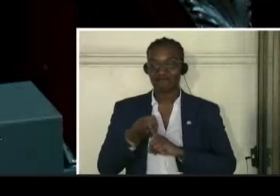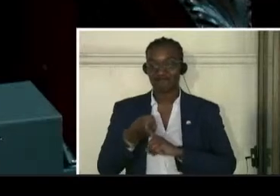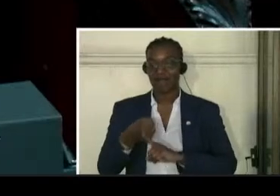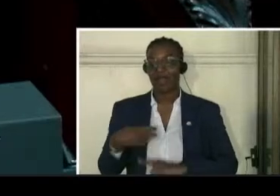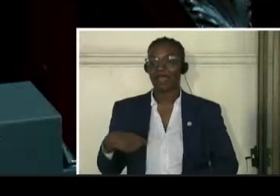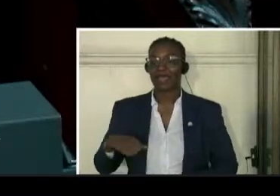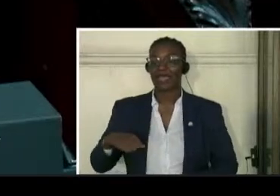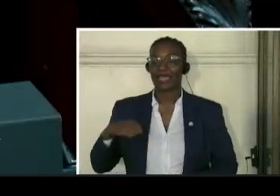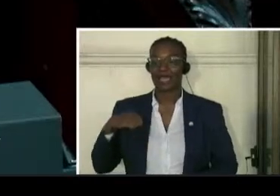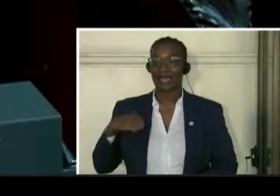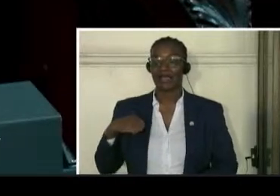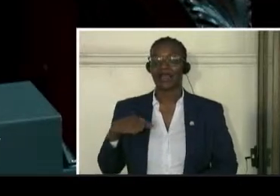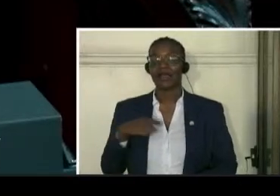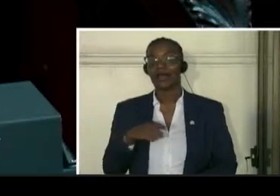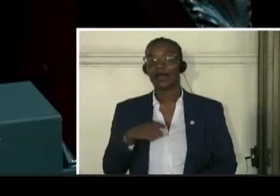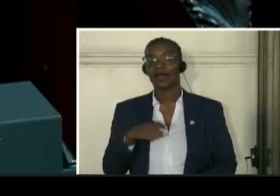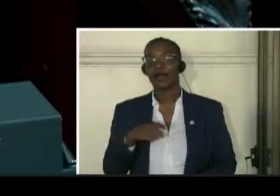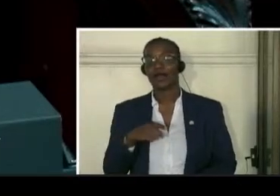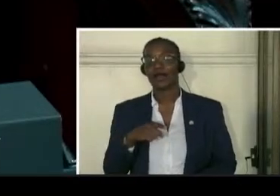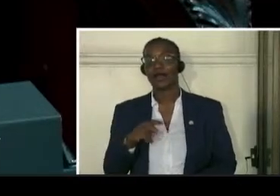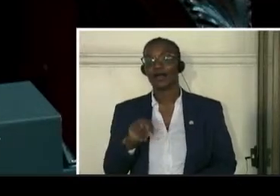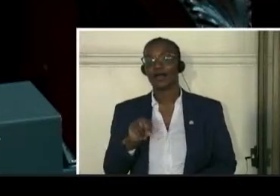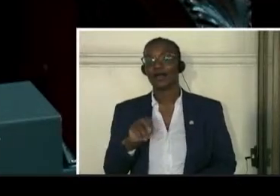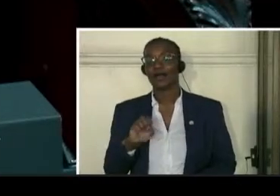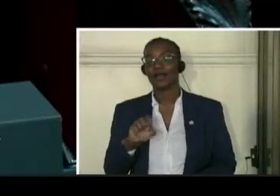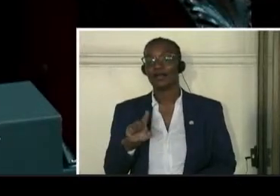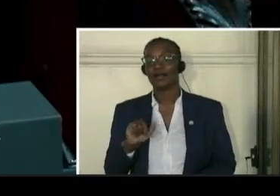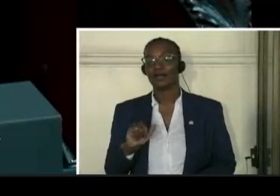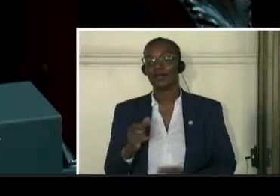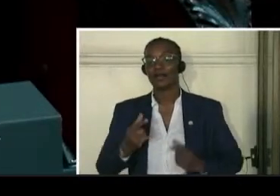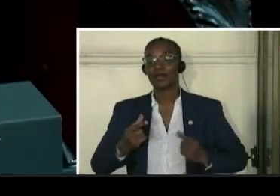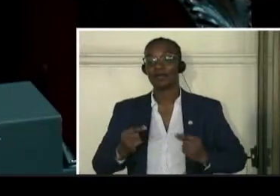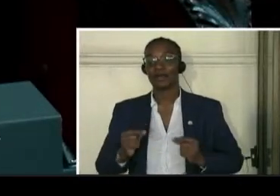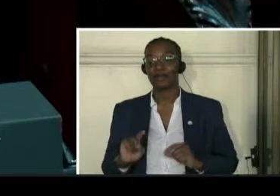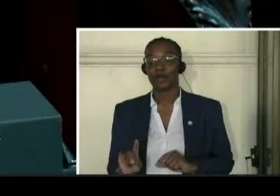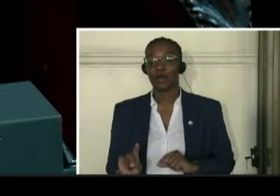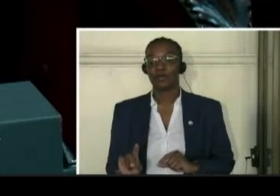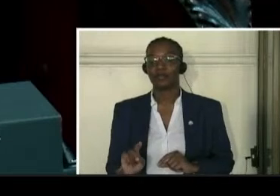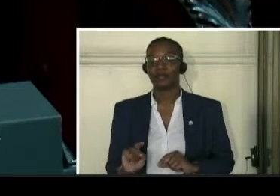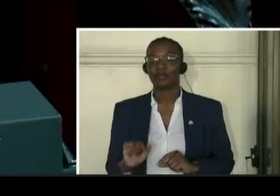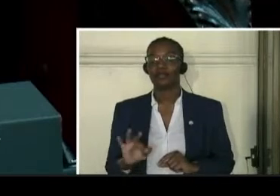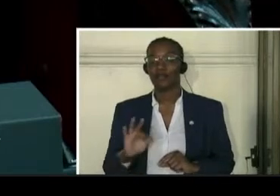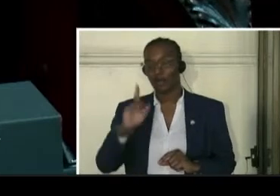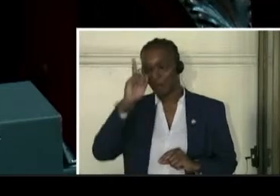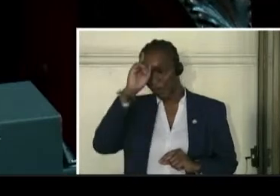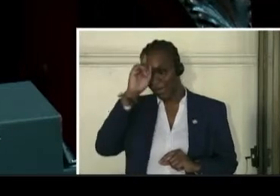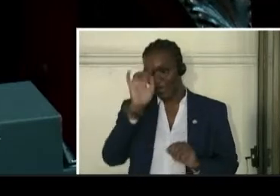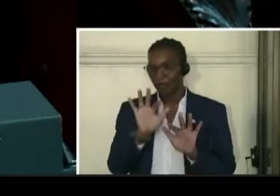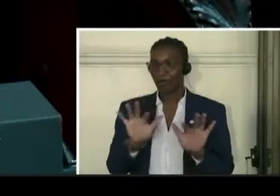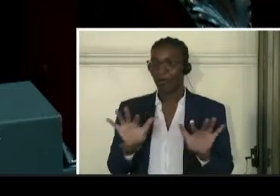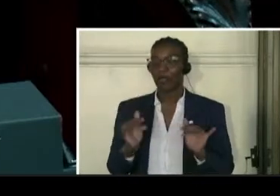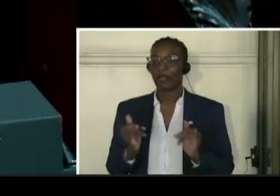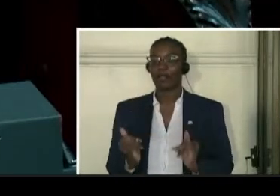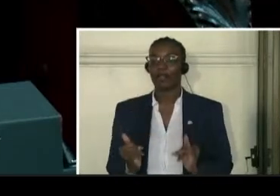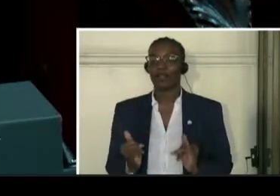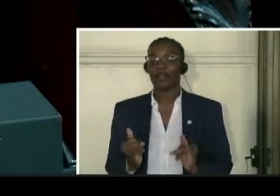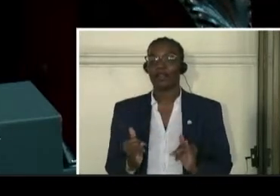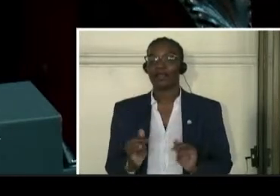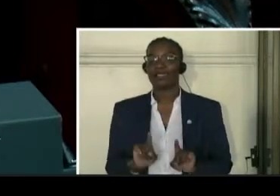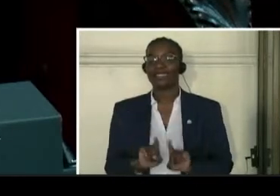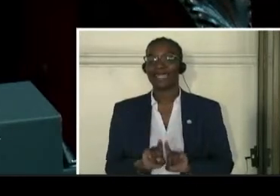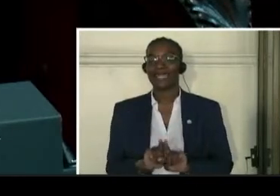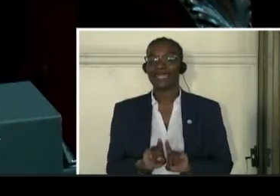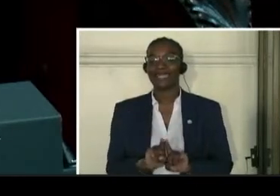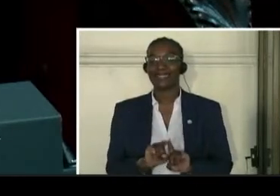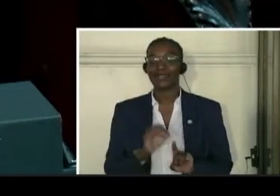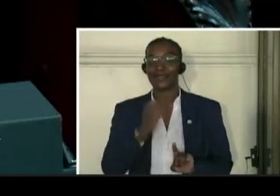billionaire. If you know what he has done for the black majority, it's like you were